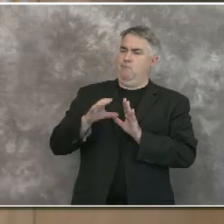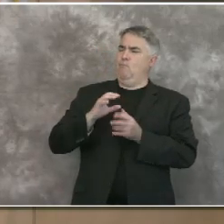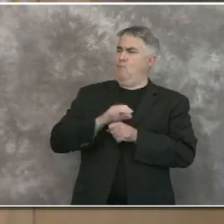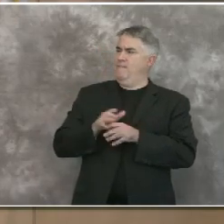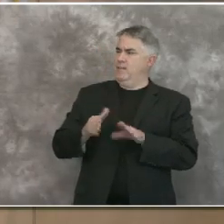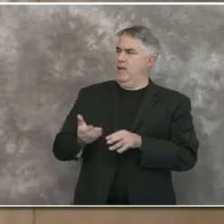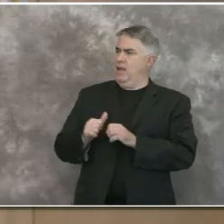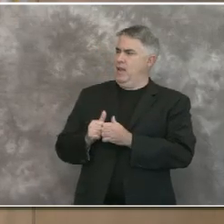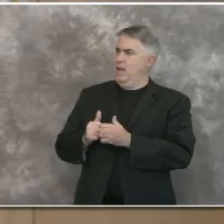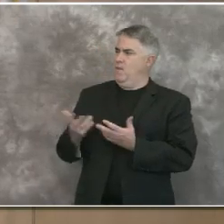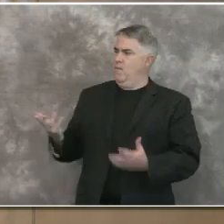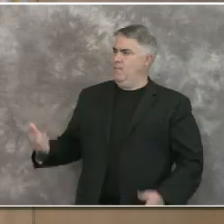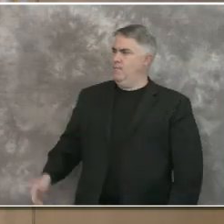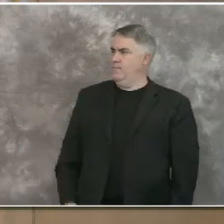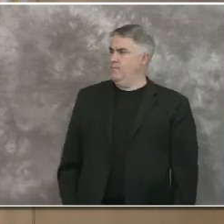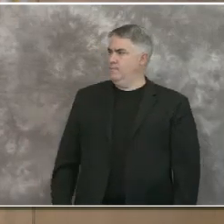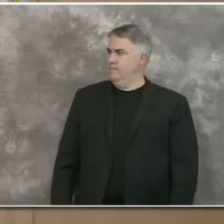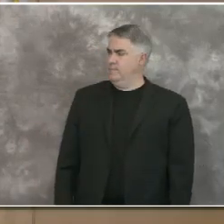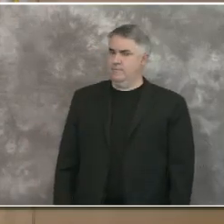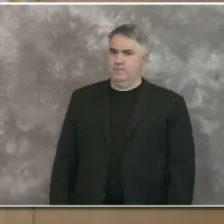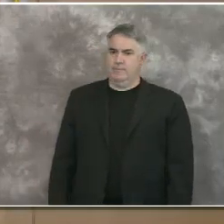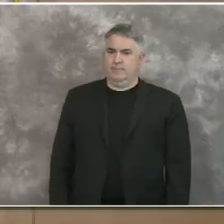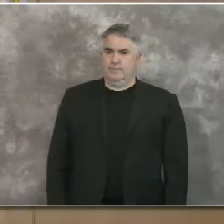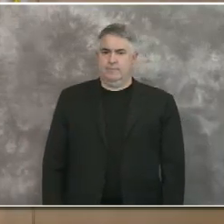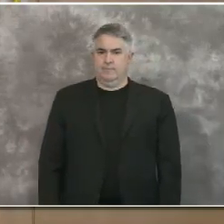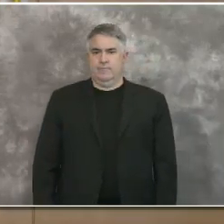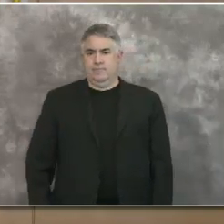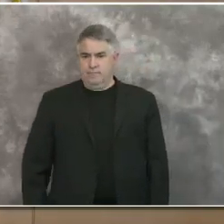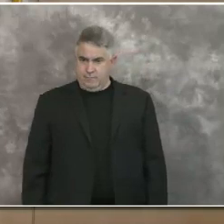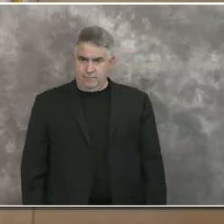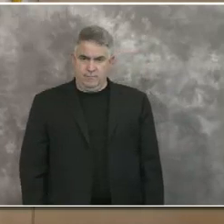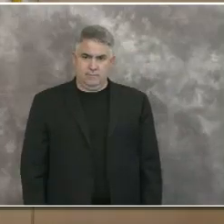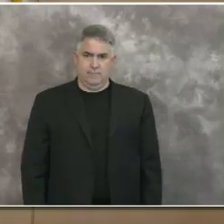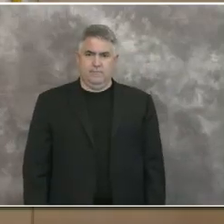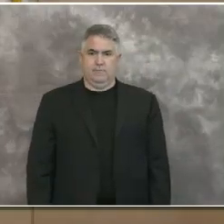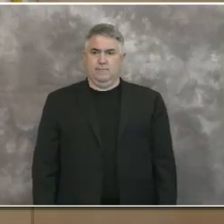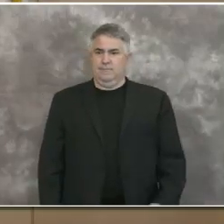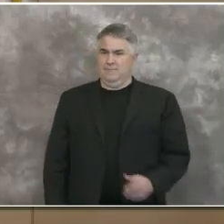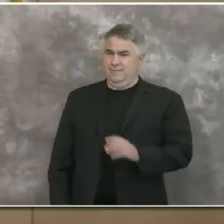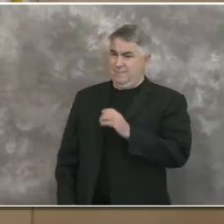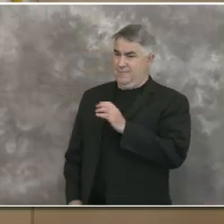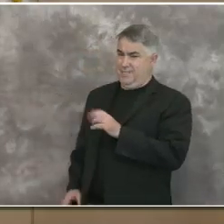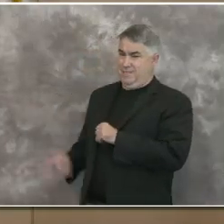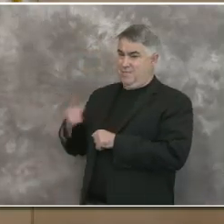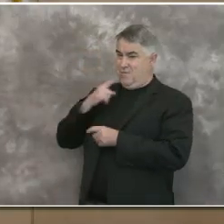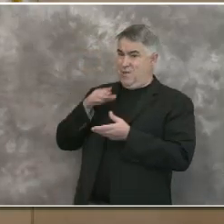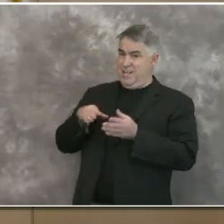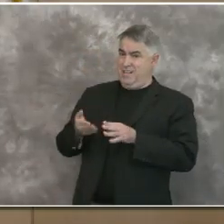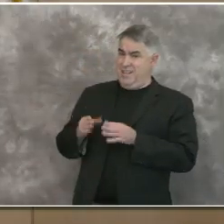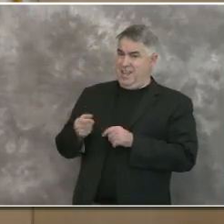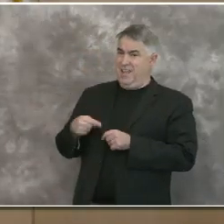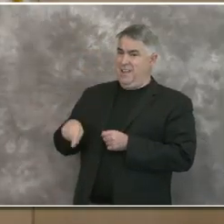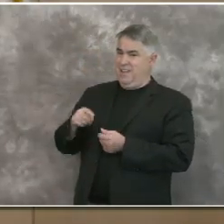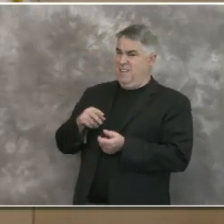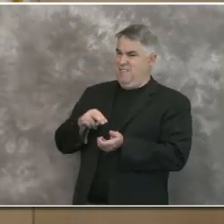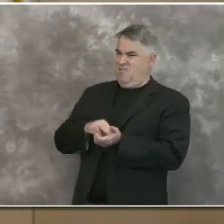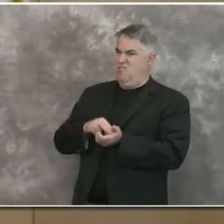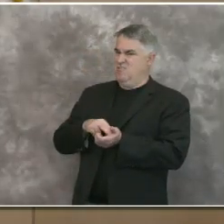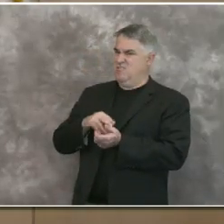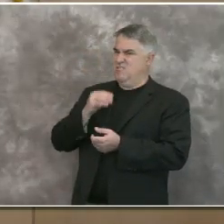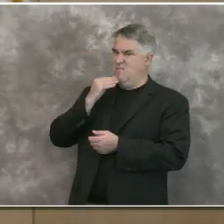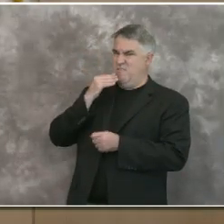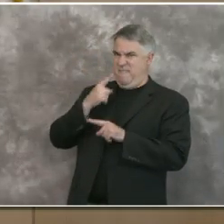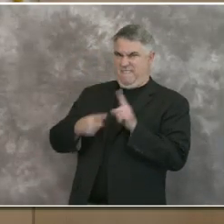county is reporting nearly half of those who have died from COVID-19 are in congregate living facilities like nursing homes. Mm-hmm. The county is also reporting